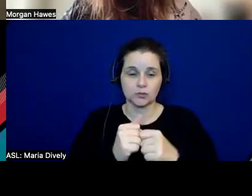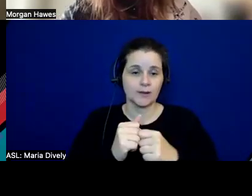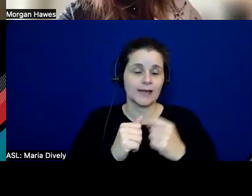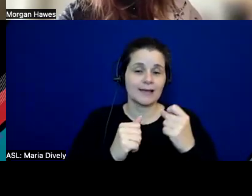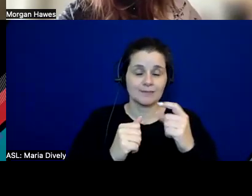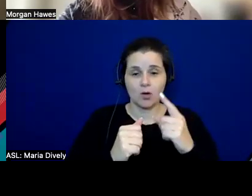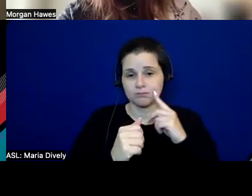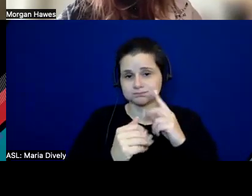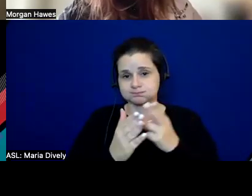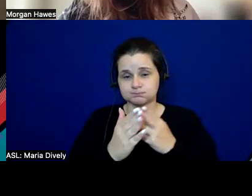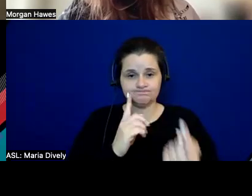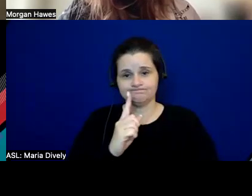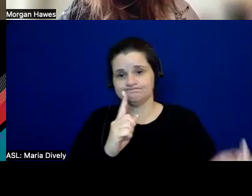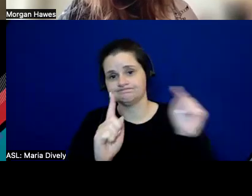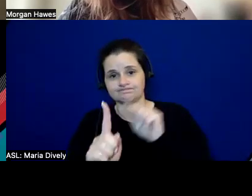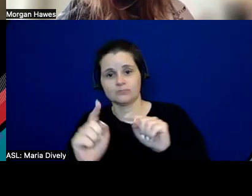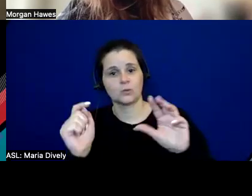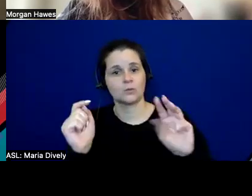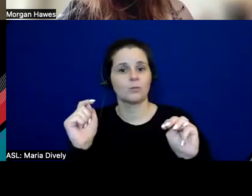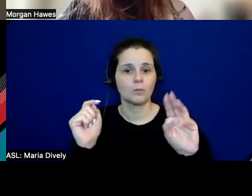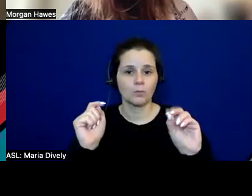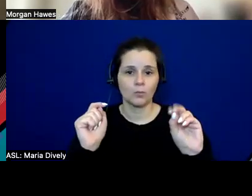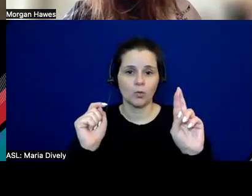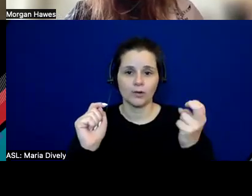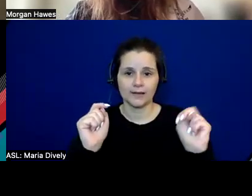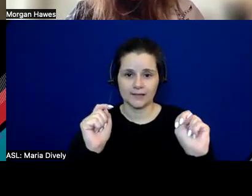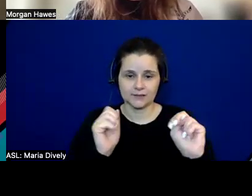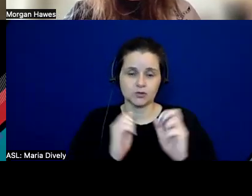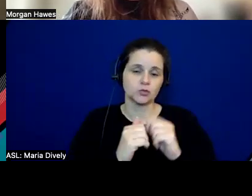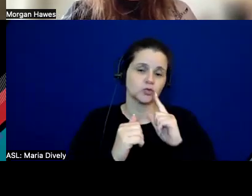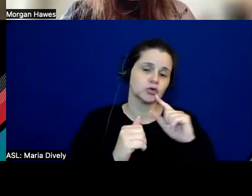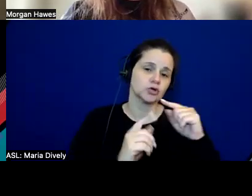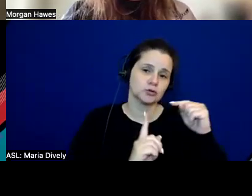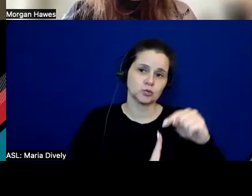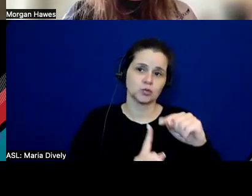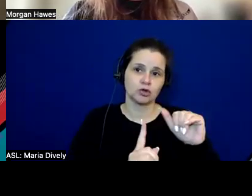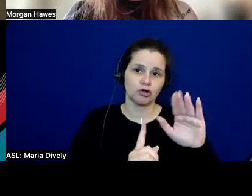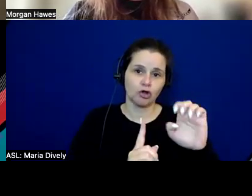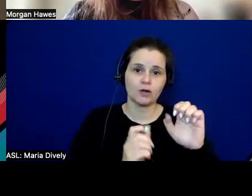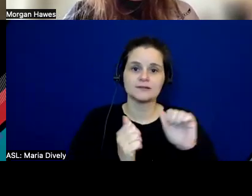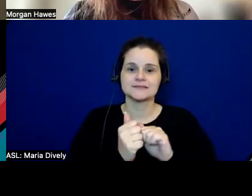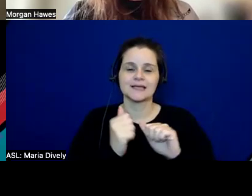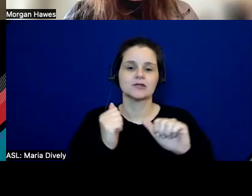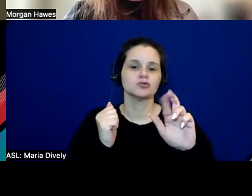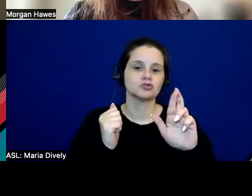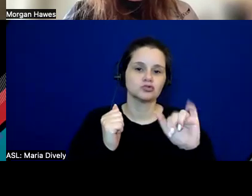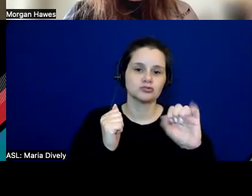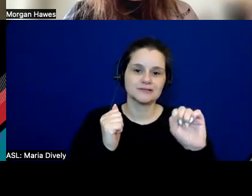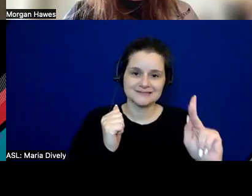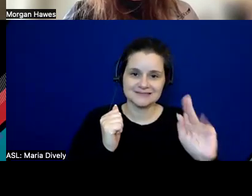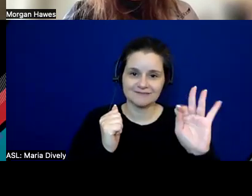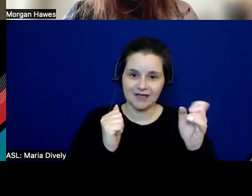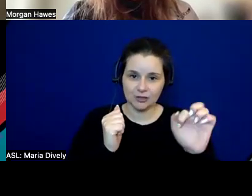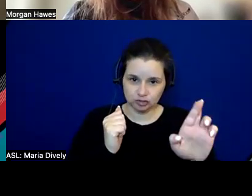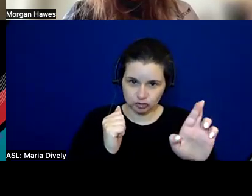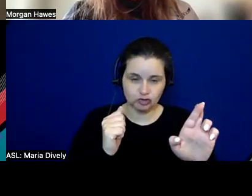to, what Morgan was teaching us about root causes and risk factors is, we can't just look at,